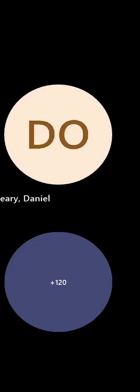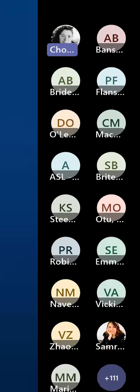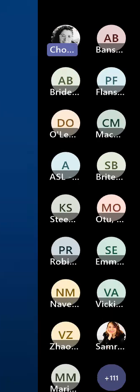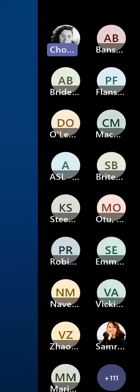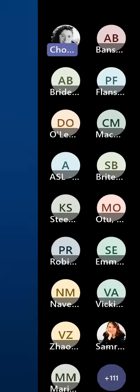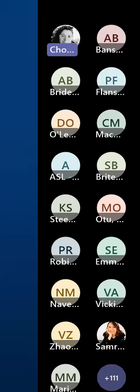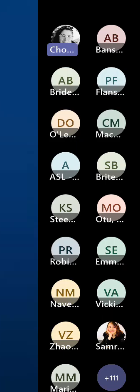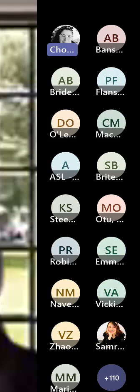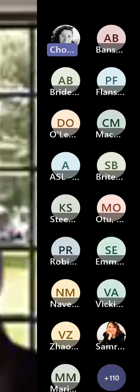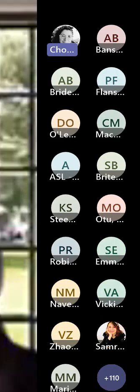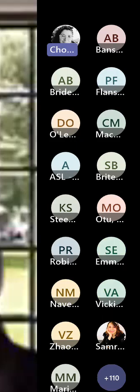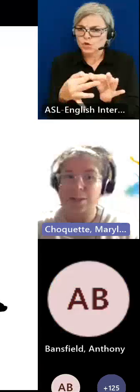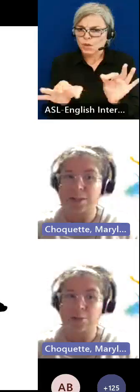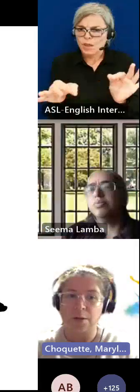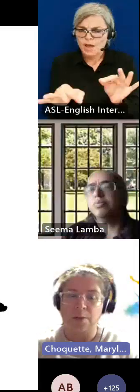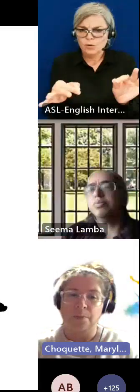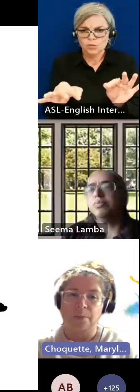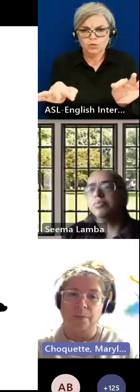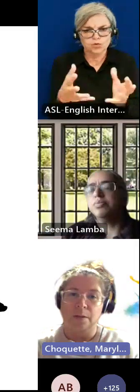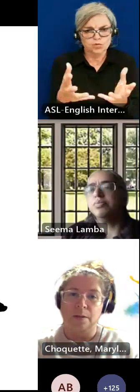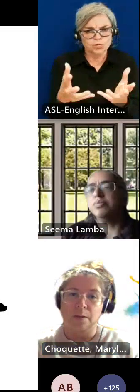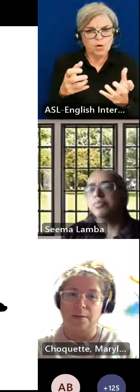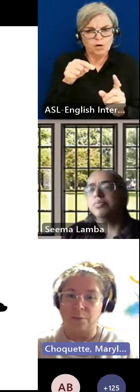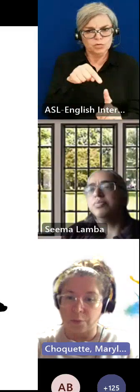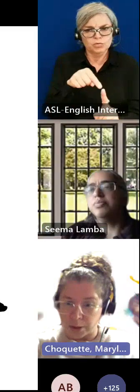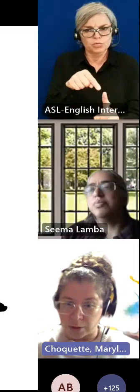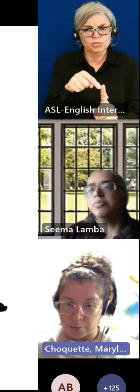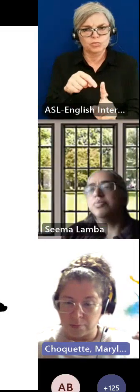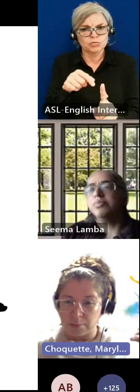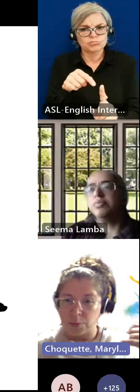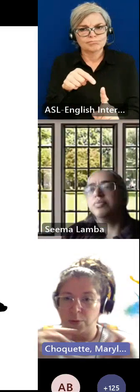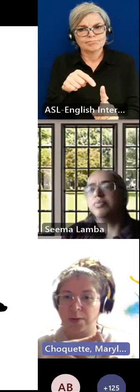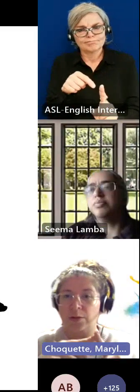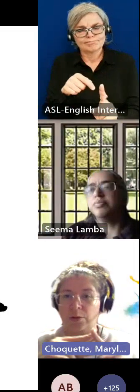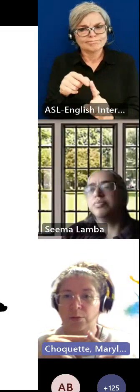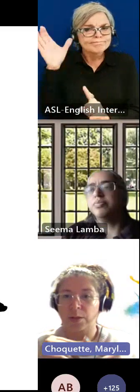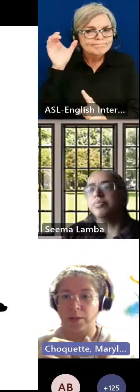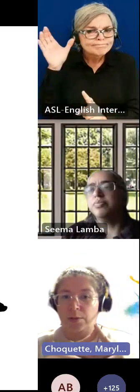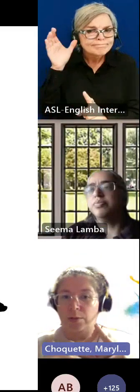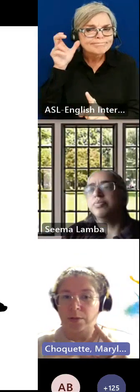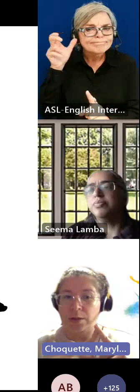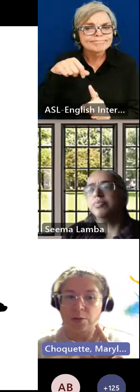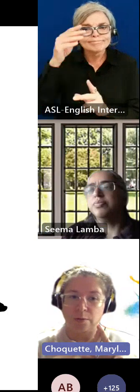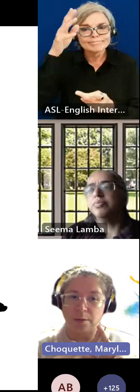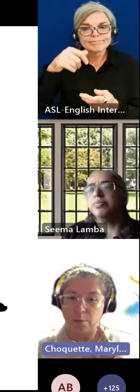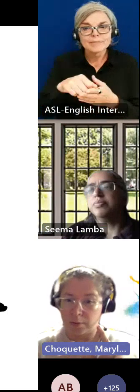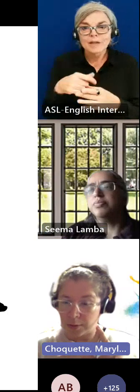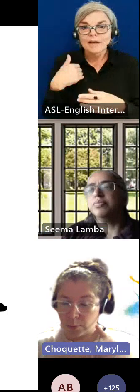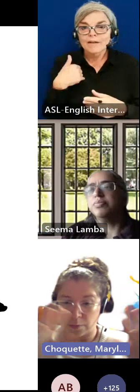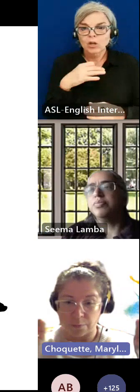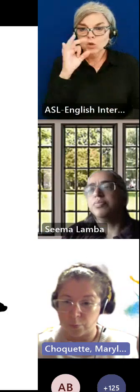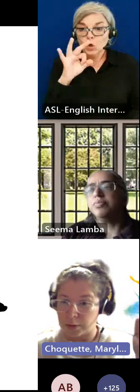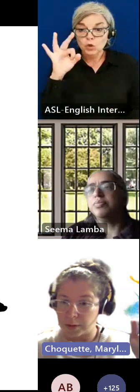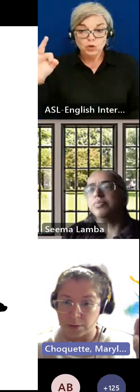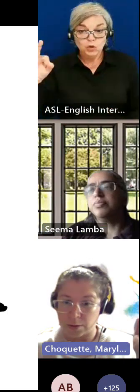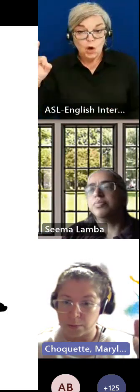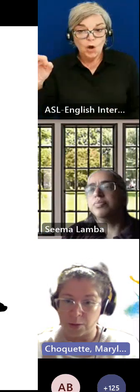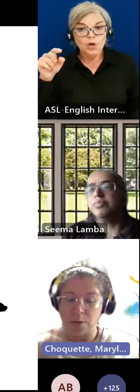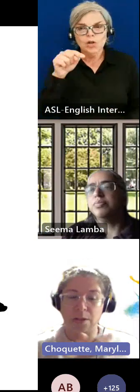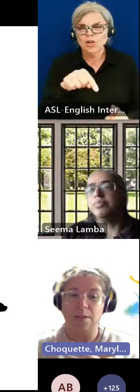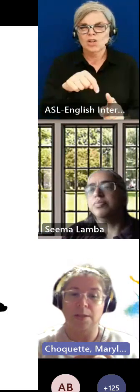language in which you wish to receive the information. So using the 3 dots, you can choose, I believe it's one of